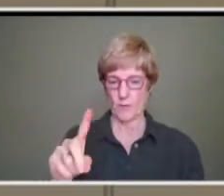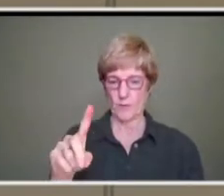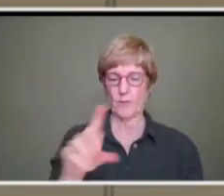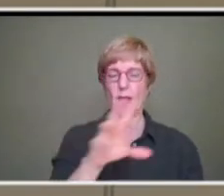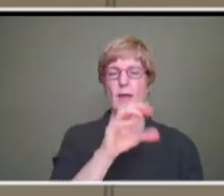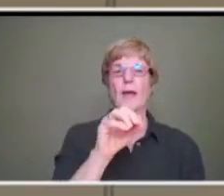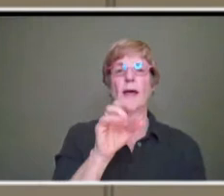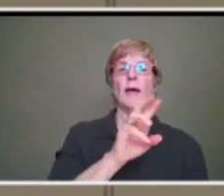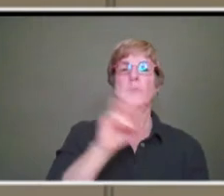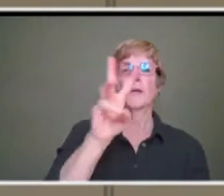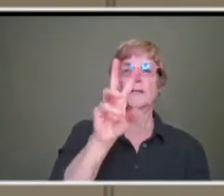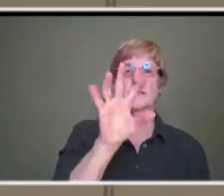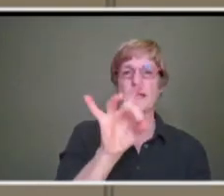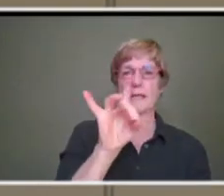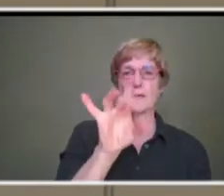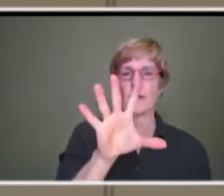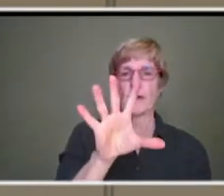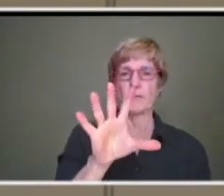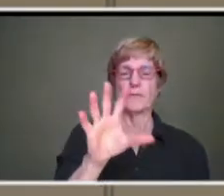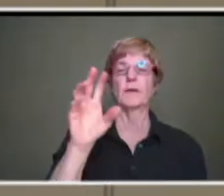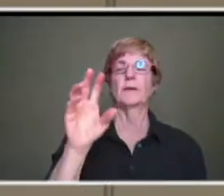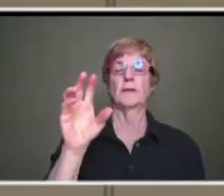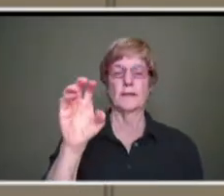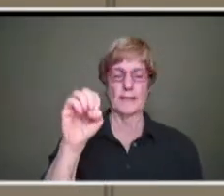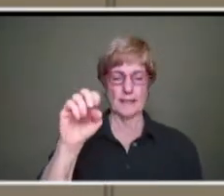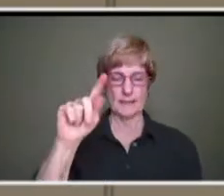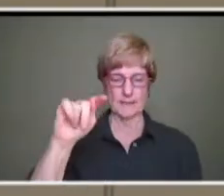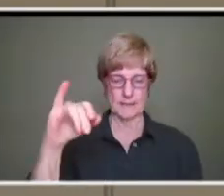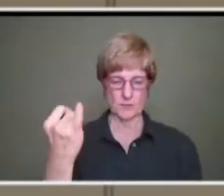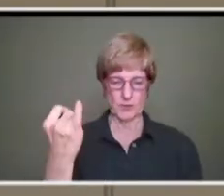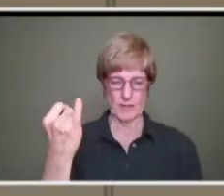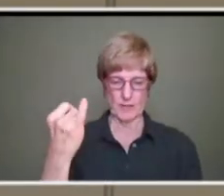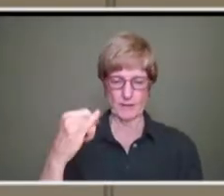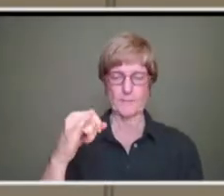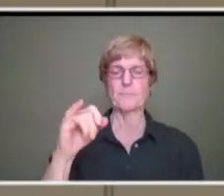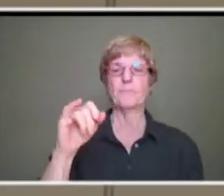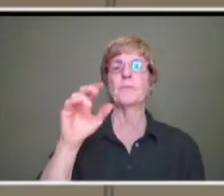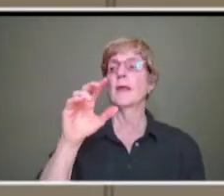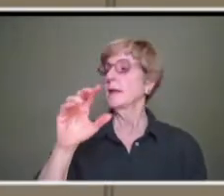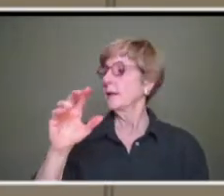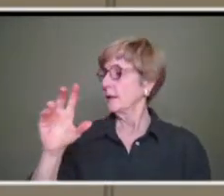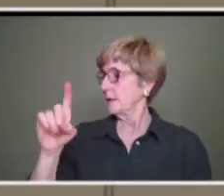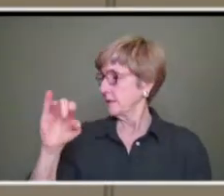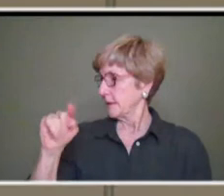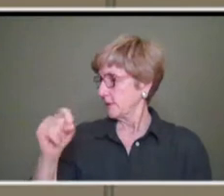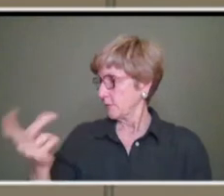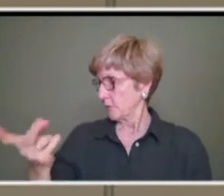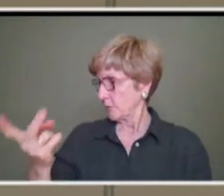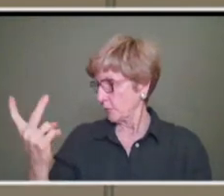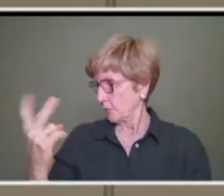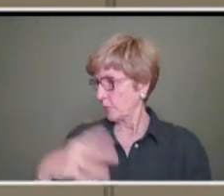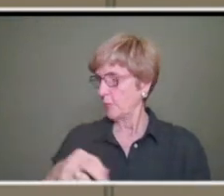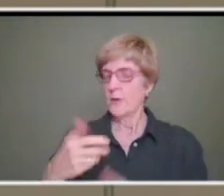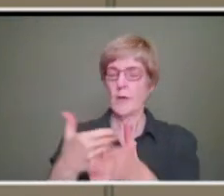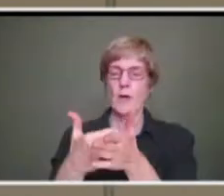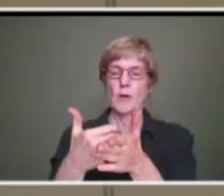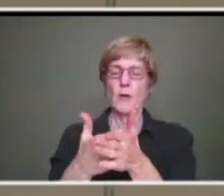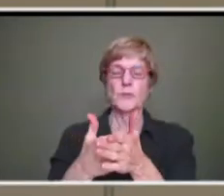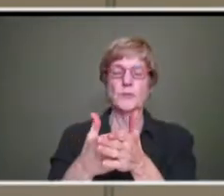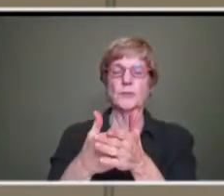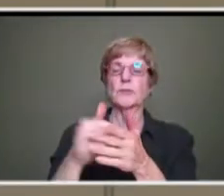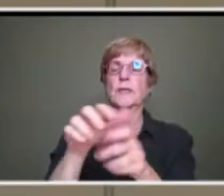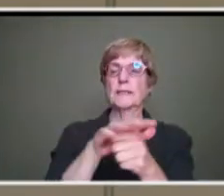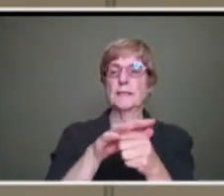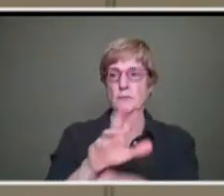south of Mount Holly Road in the etj located in County Commission District 2 Miss leaks district and closest to city council District